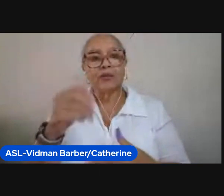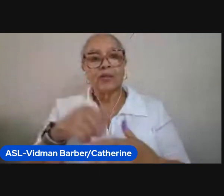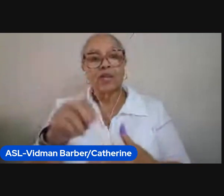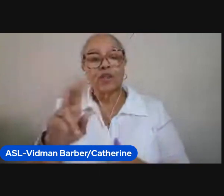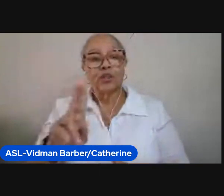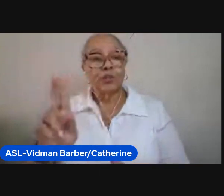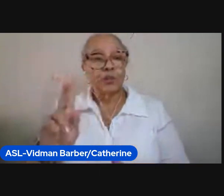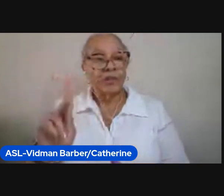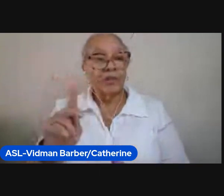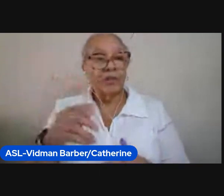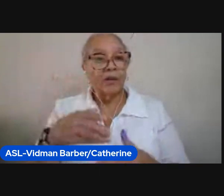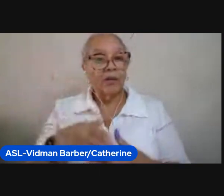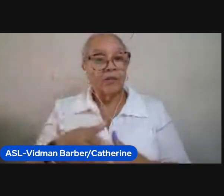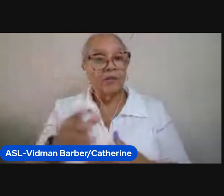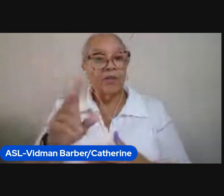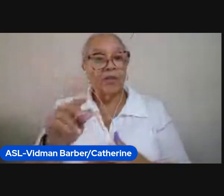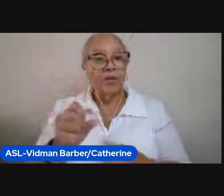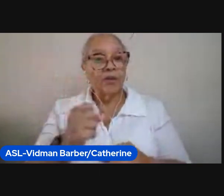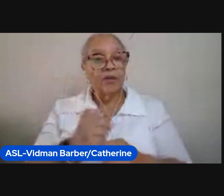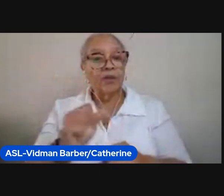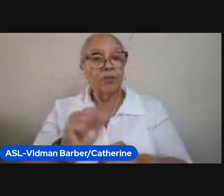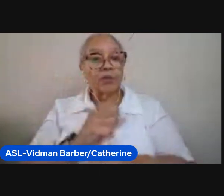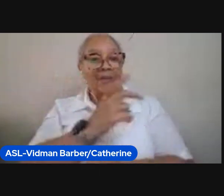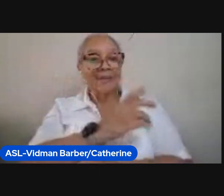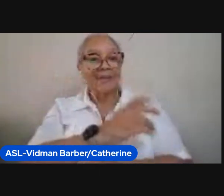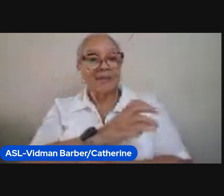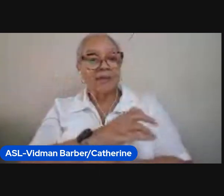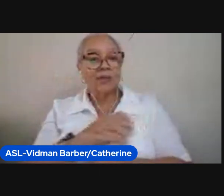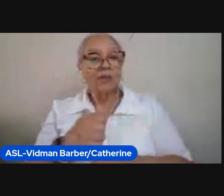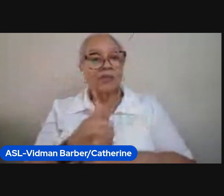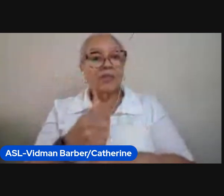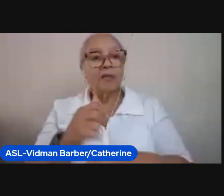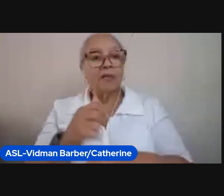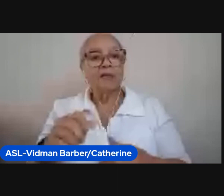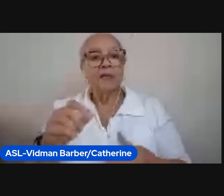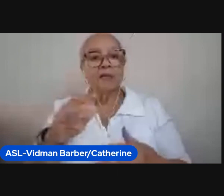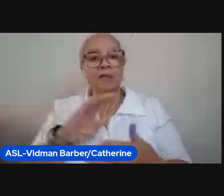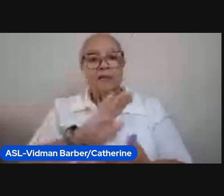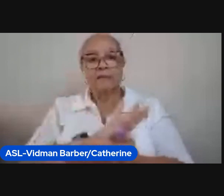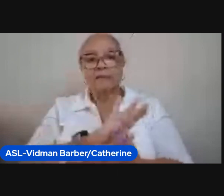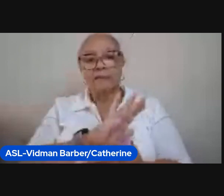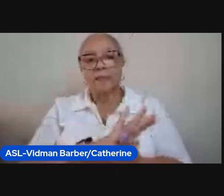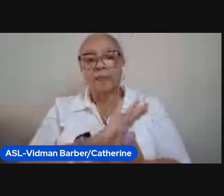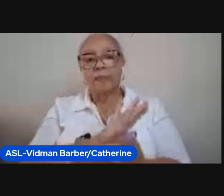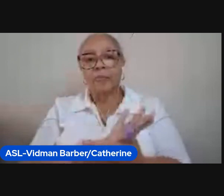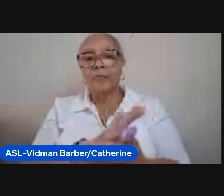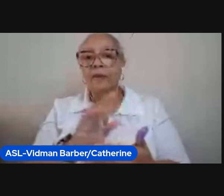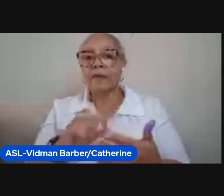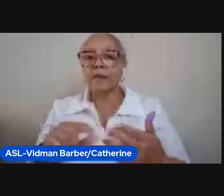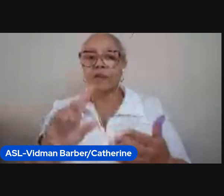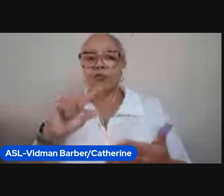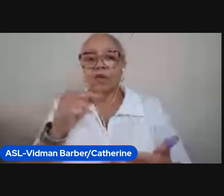over decade experience working in clinical setting, research institutions, and academia. He graduated